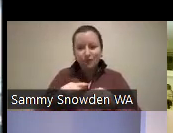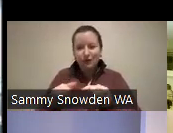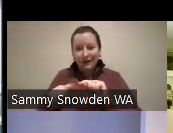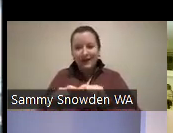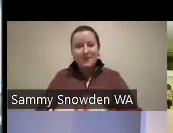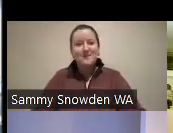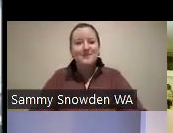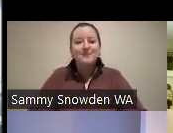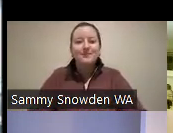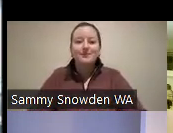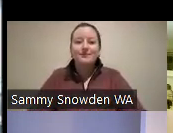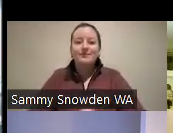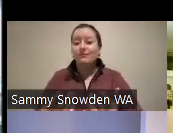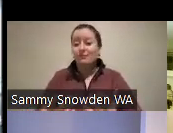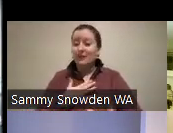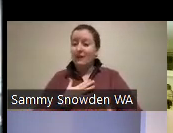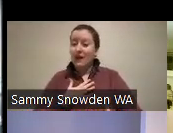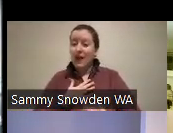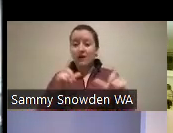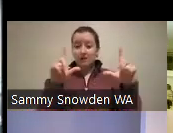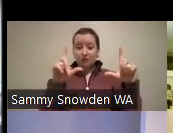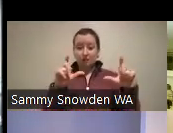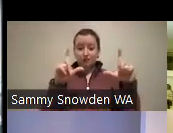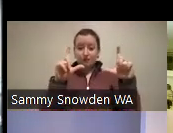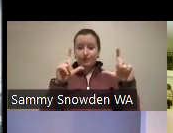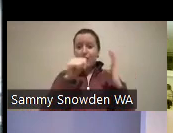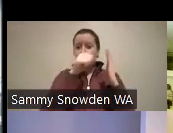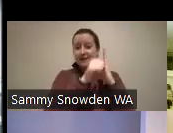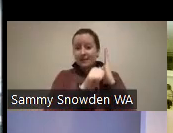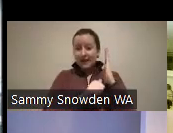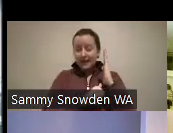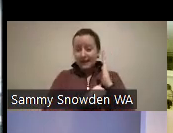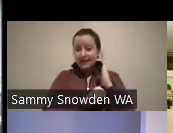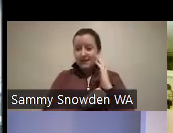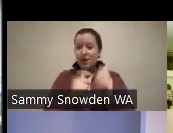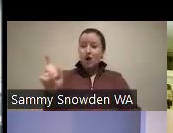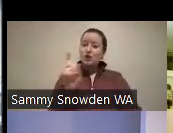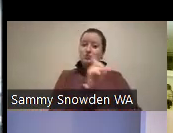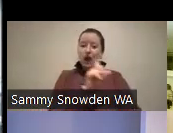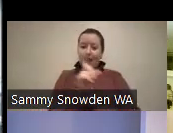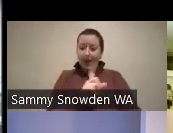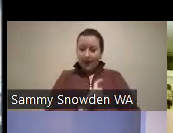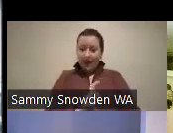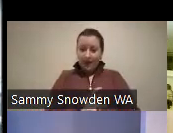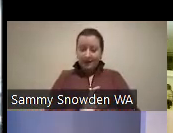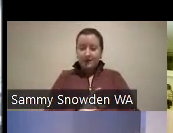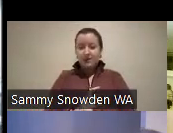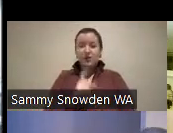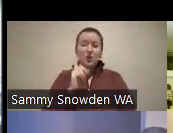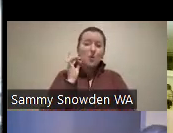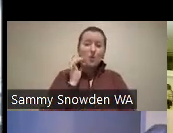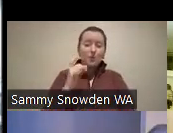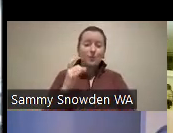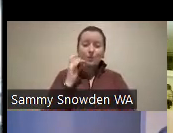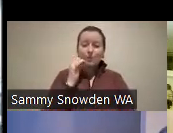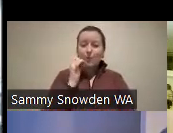Here are a couple of recipes that you can try if you want to. You can make up a sleep spray by just using essential oils and some water.